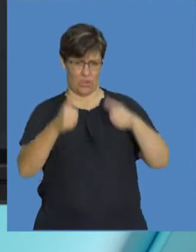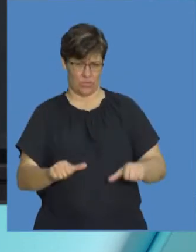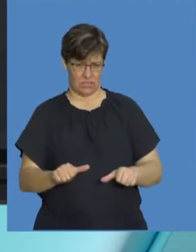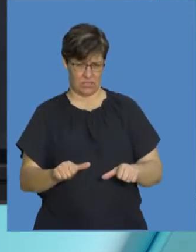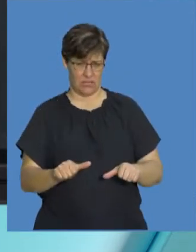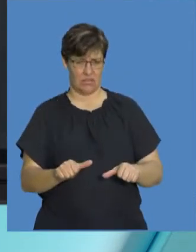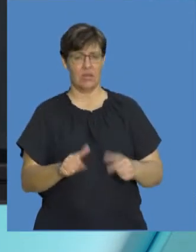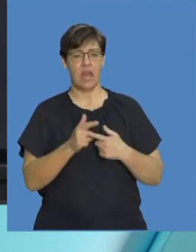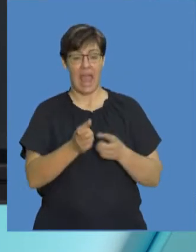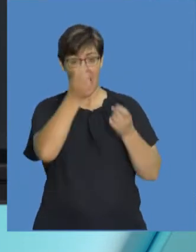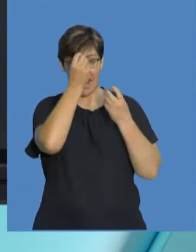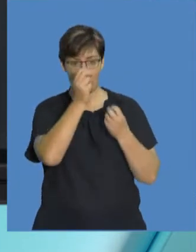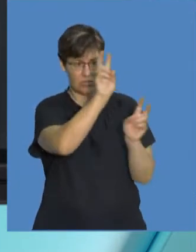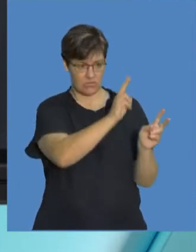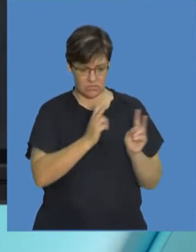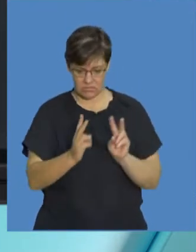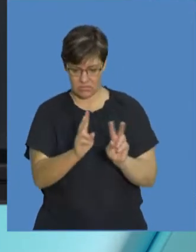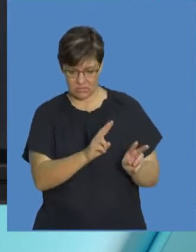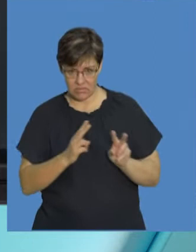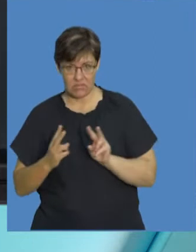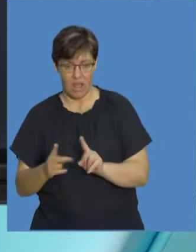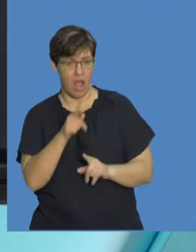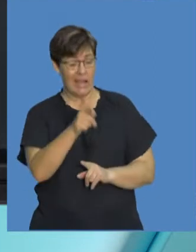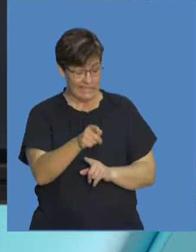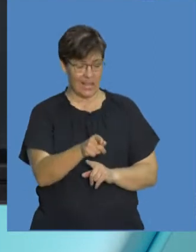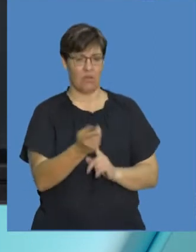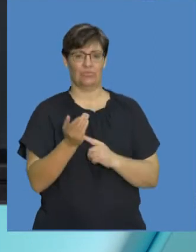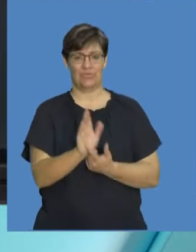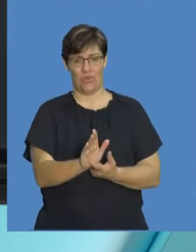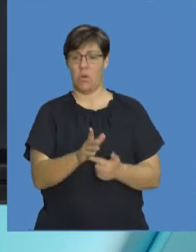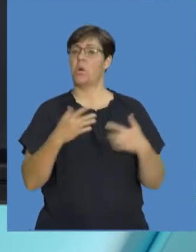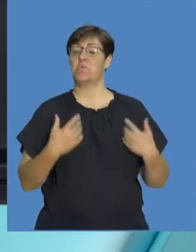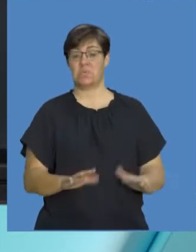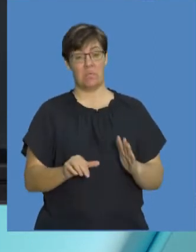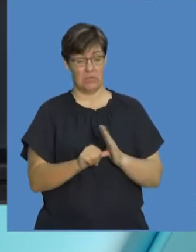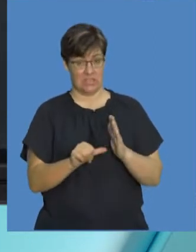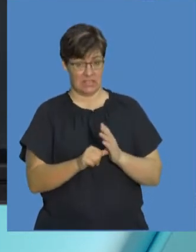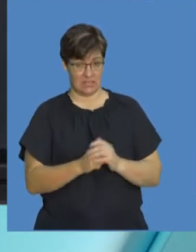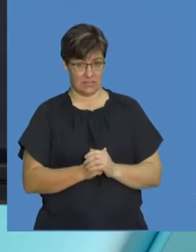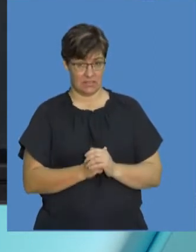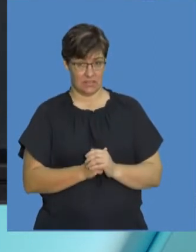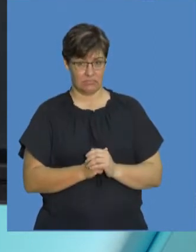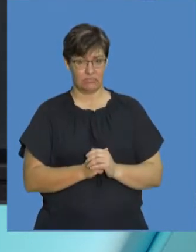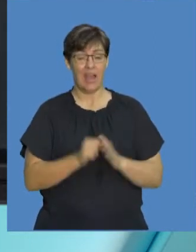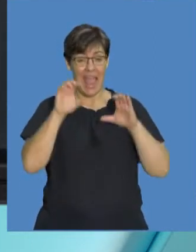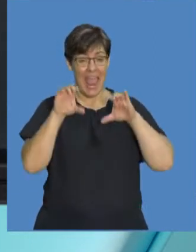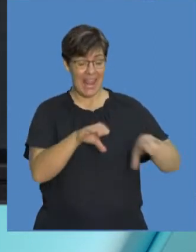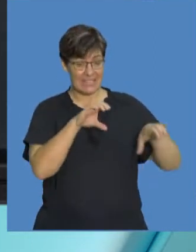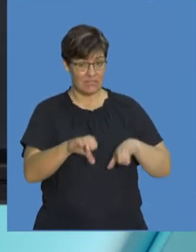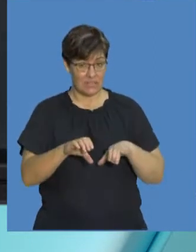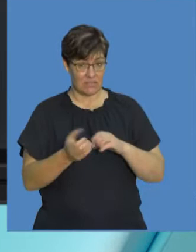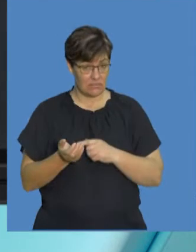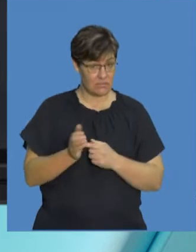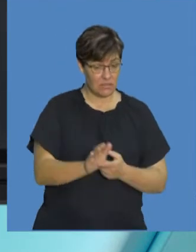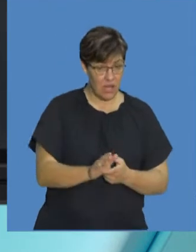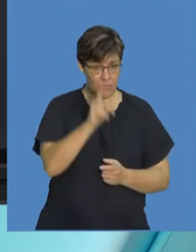the flow of information. And that is important, because remember, when we go on to the actual activities, you're